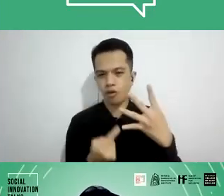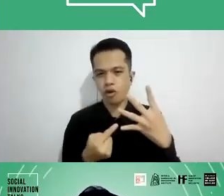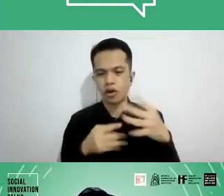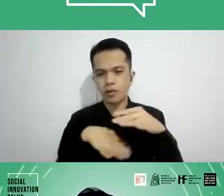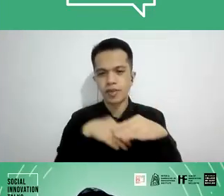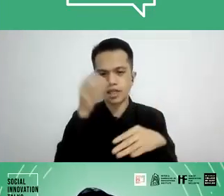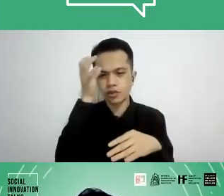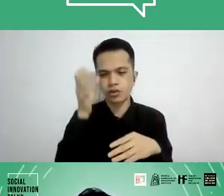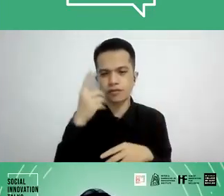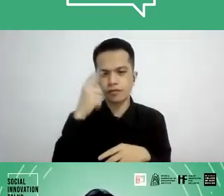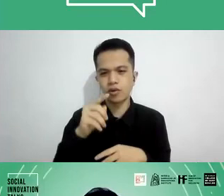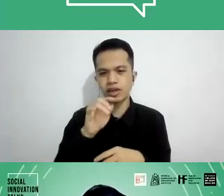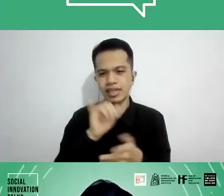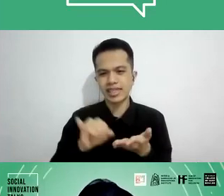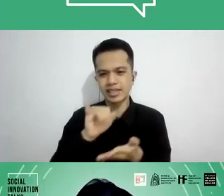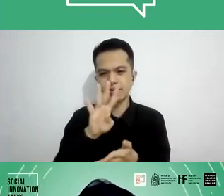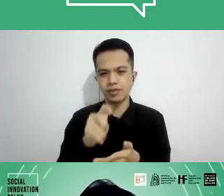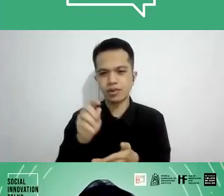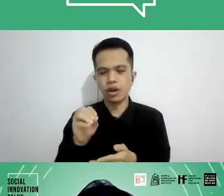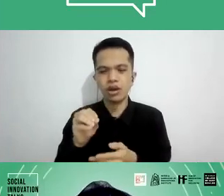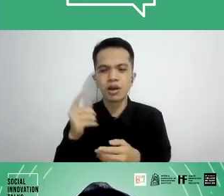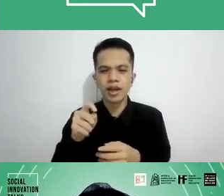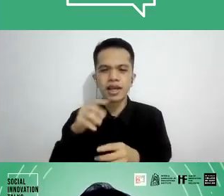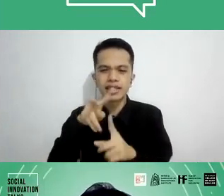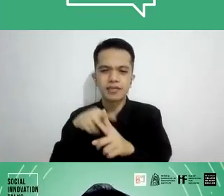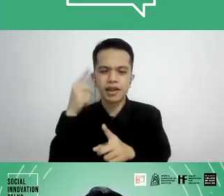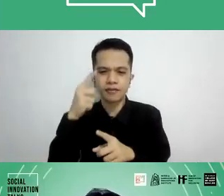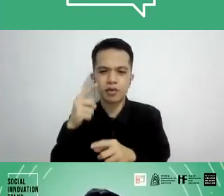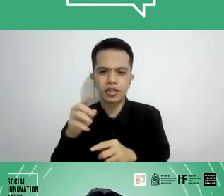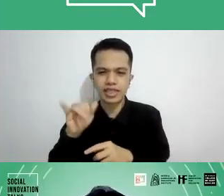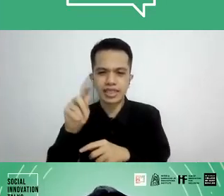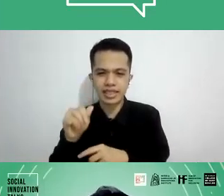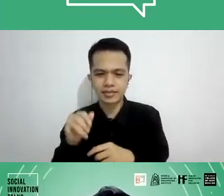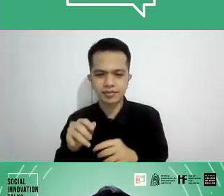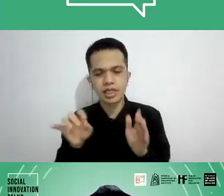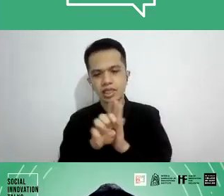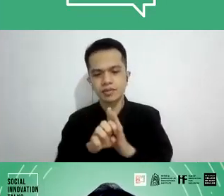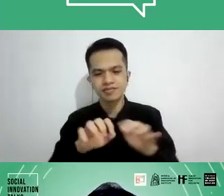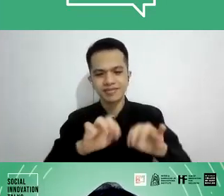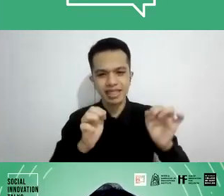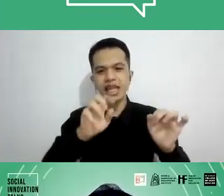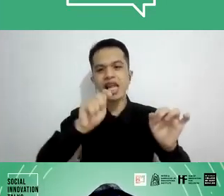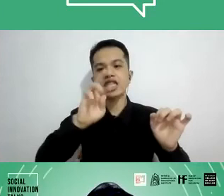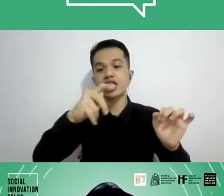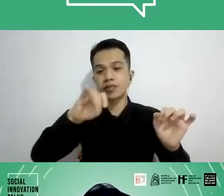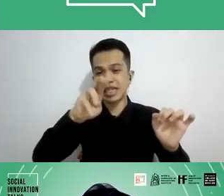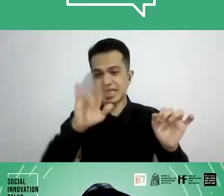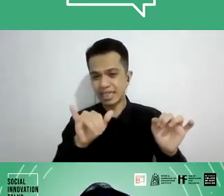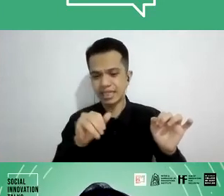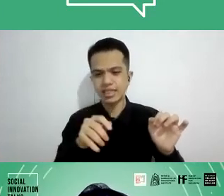of Industry 4.0, right, has to apply to smart cities also. So for example, transparency. In a smart